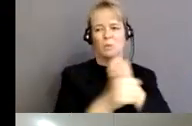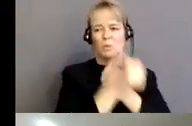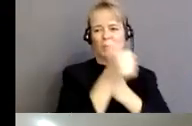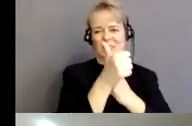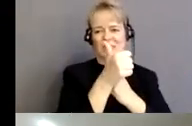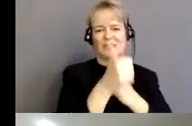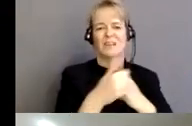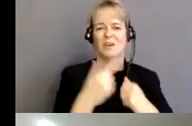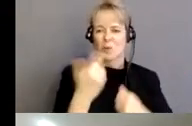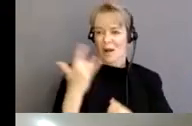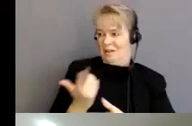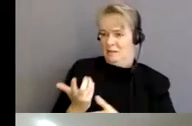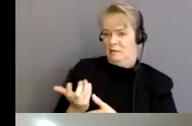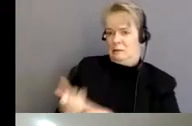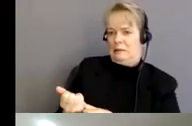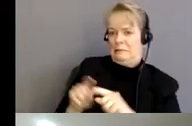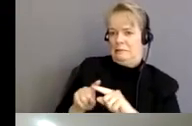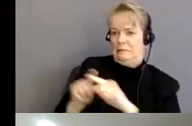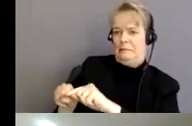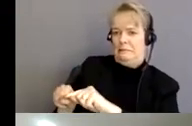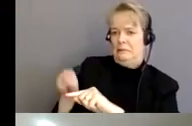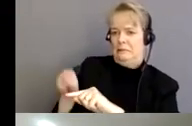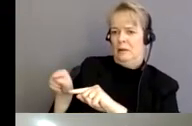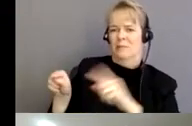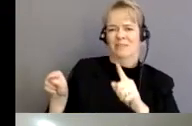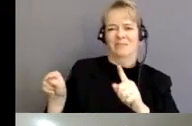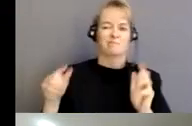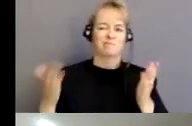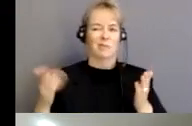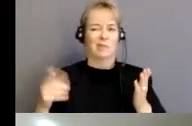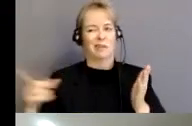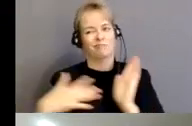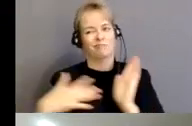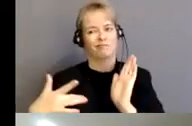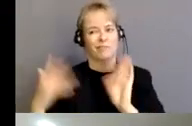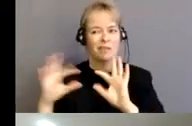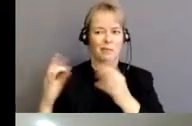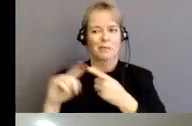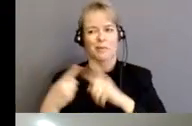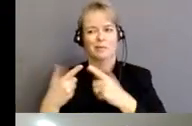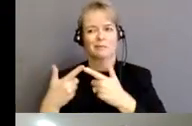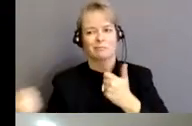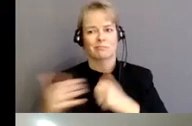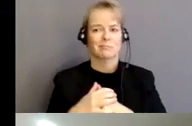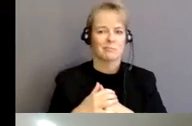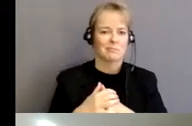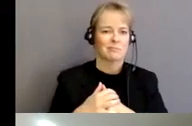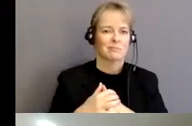of trust that does take advantage of them, unfortunately. And we've seen